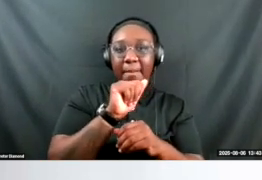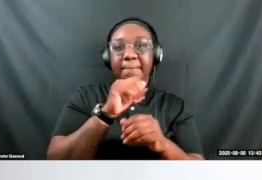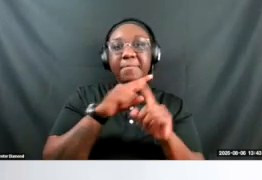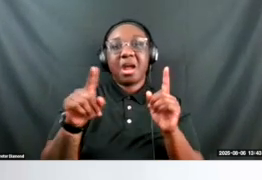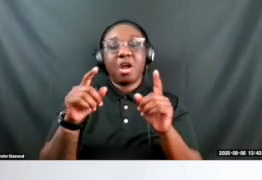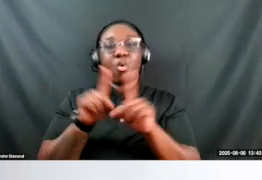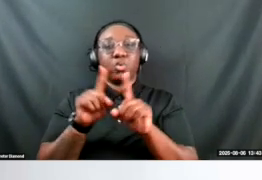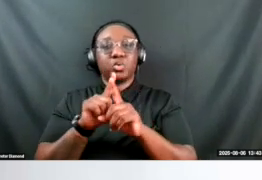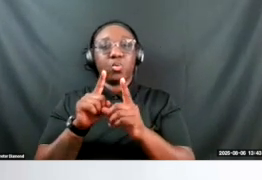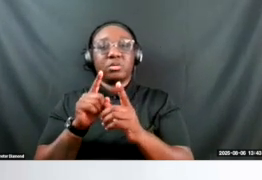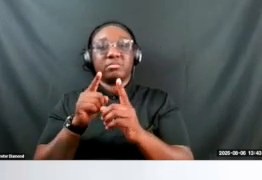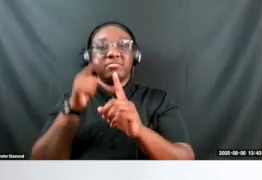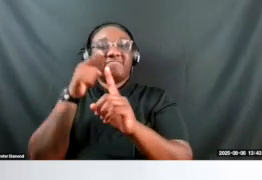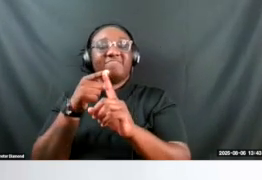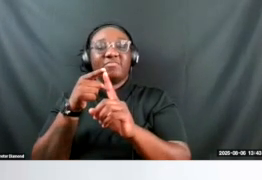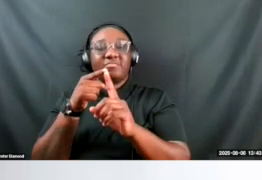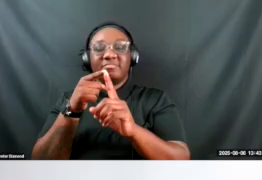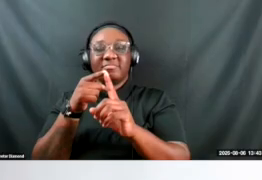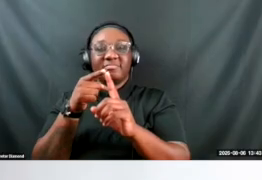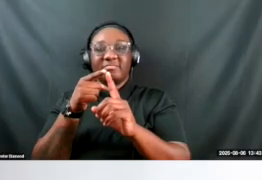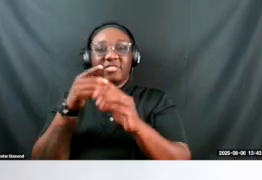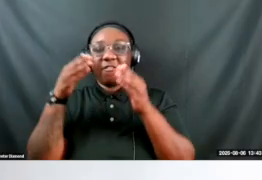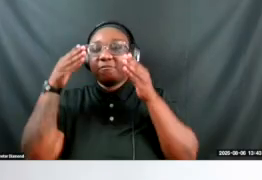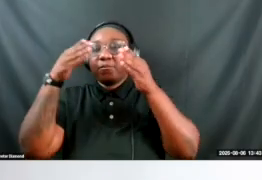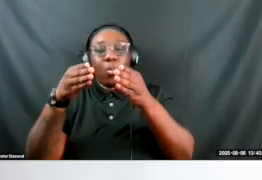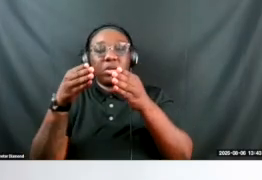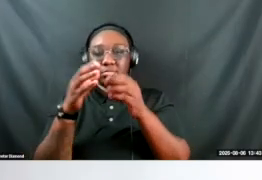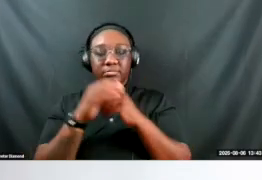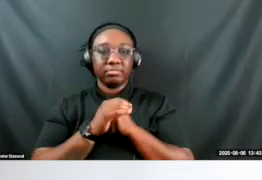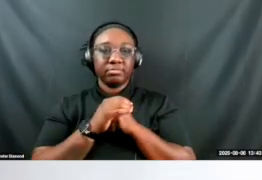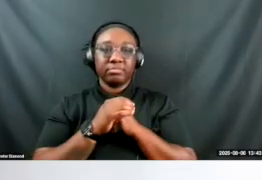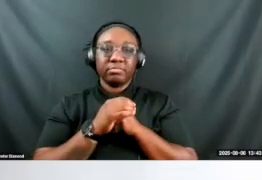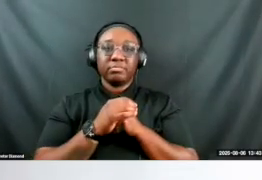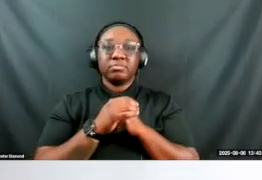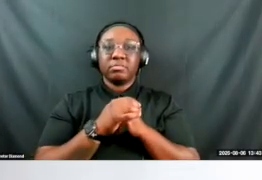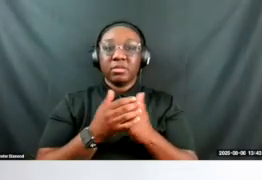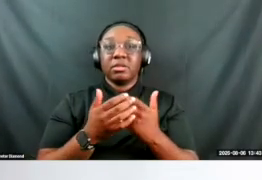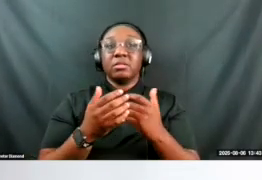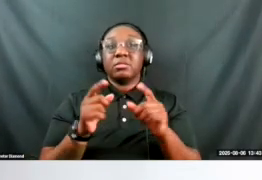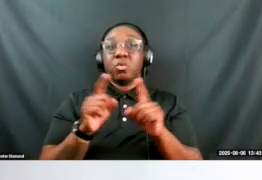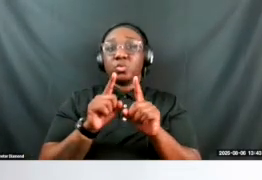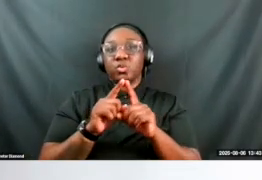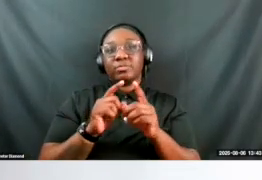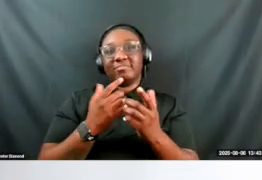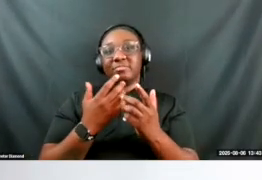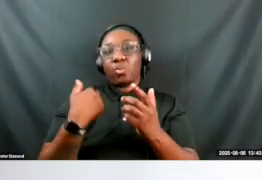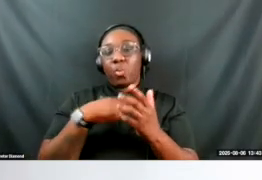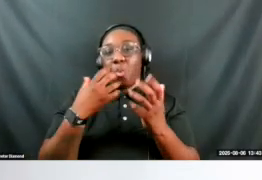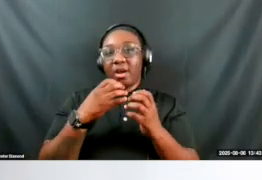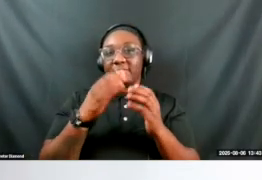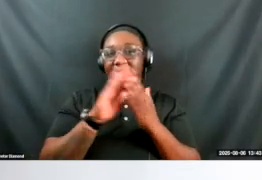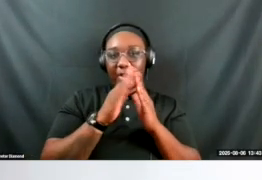Currently, what has been captured in this report are metrics pertaining to completed projects, such as participation rates,